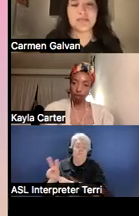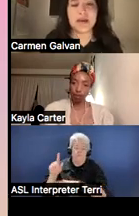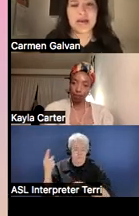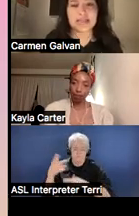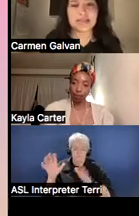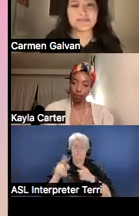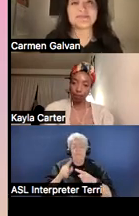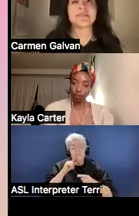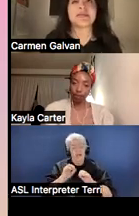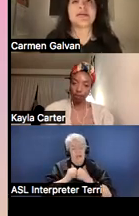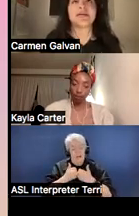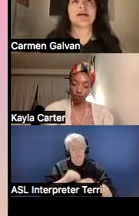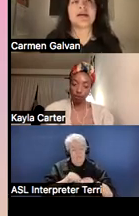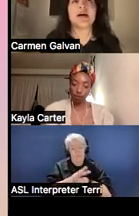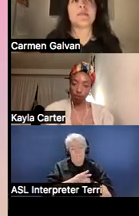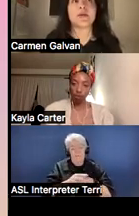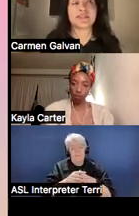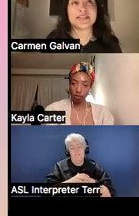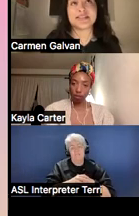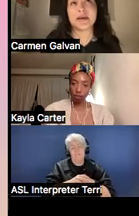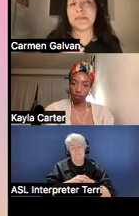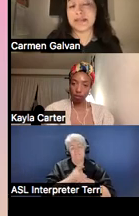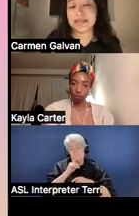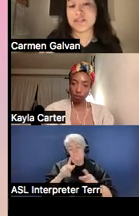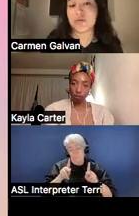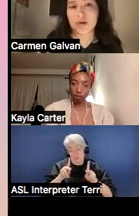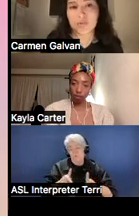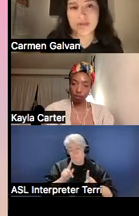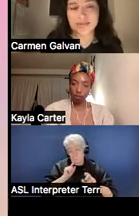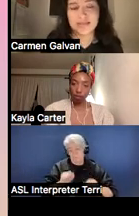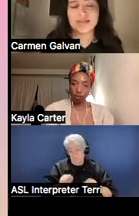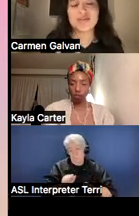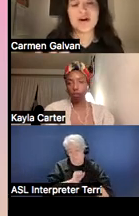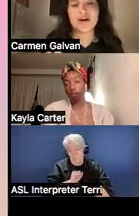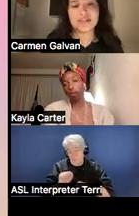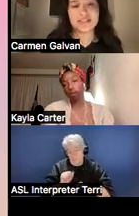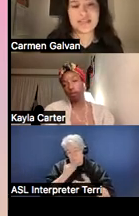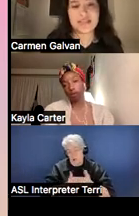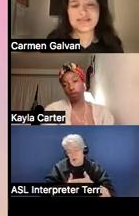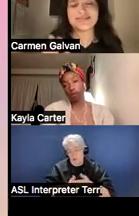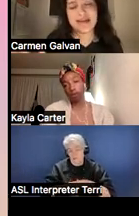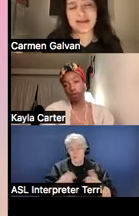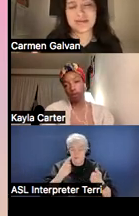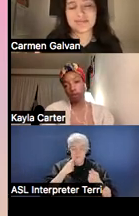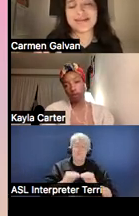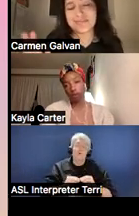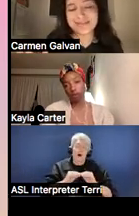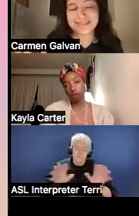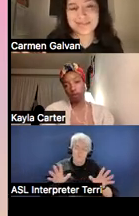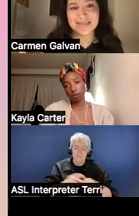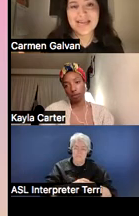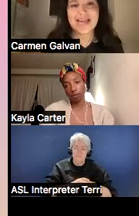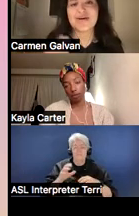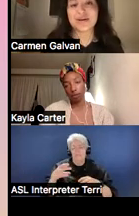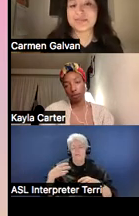really impact a person's ability to work well. So obviously,